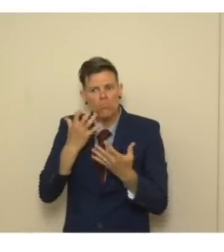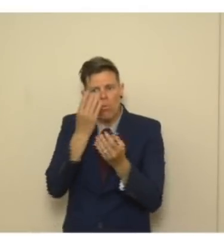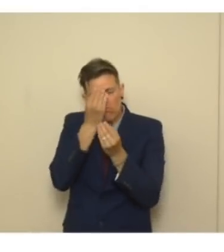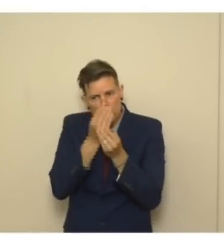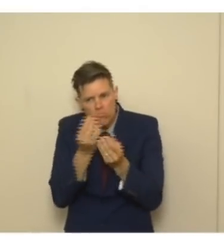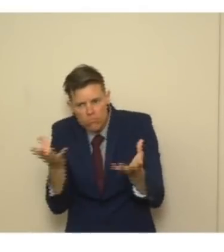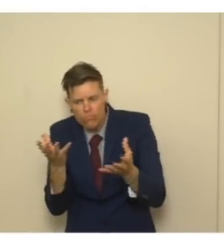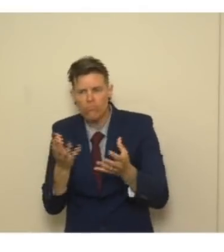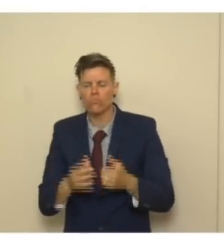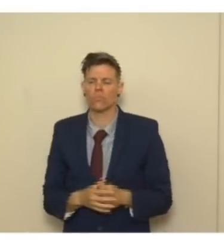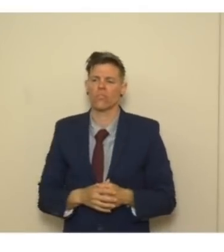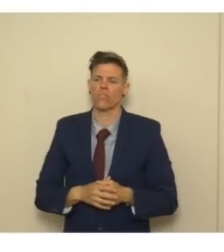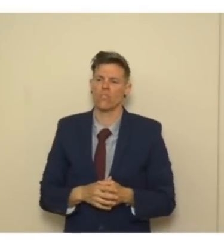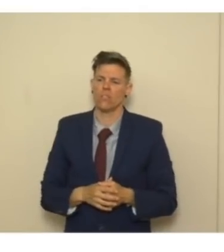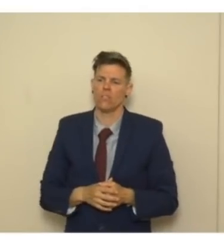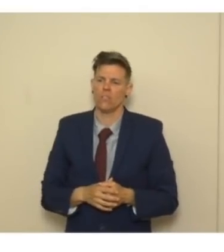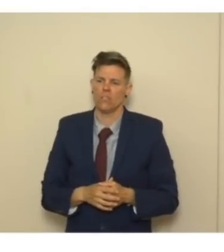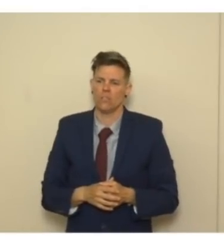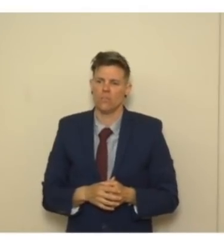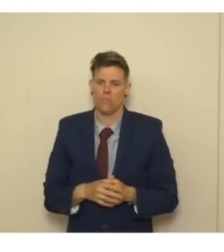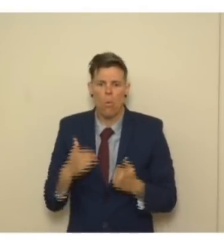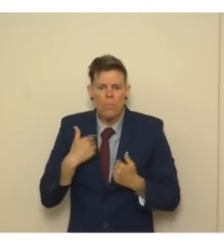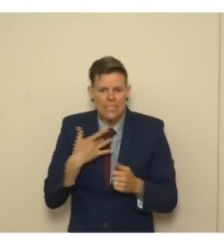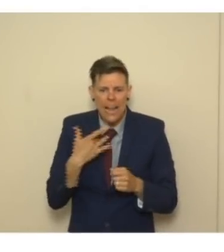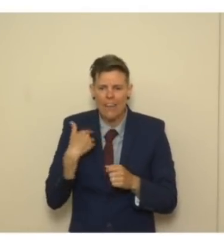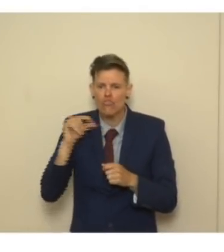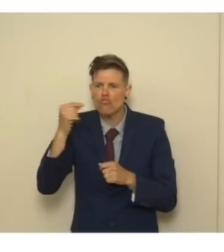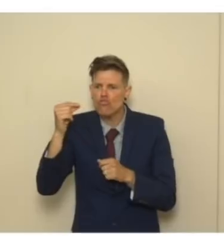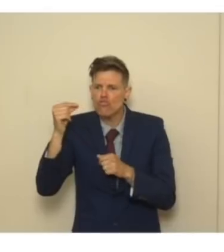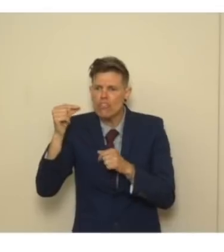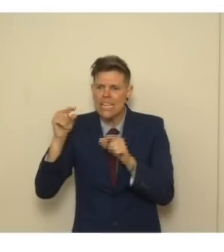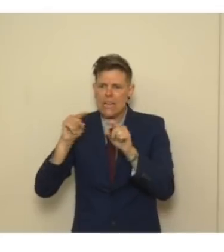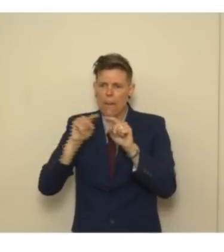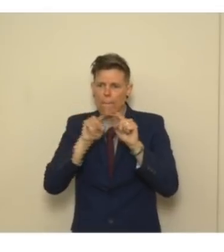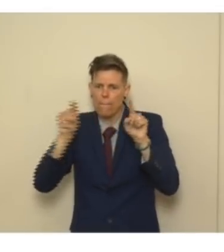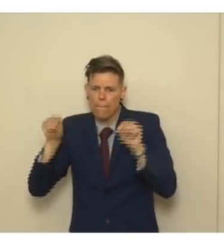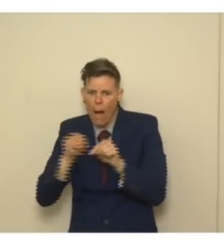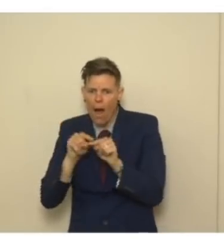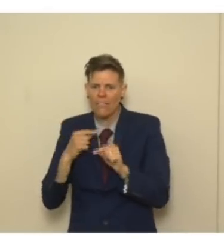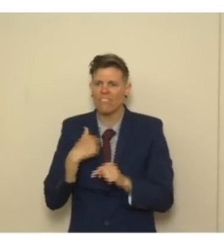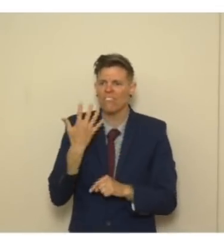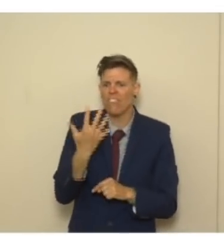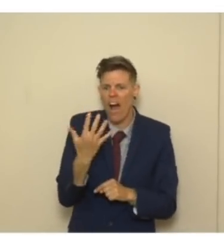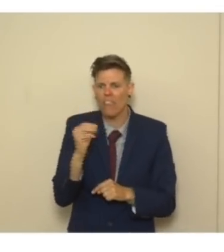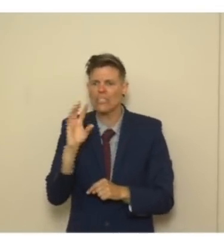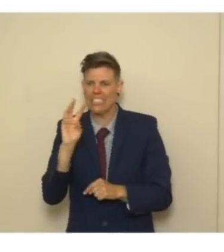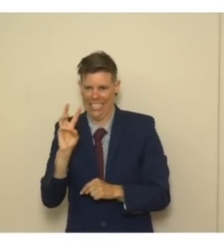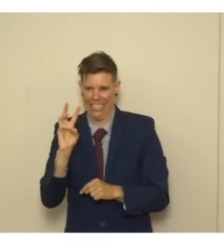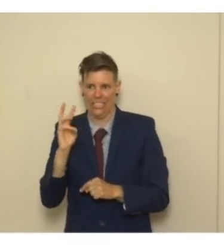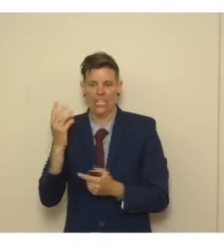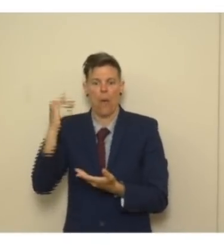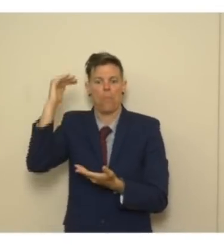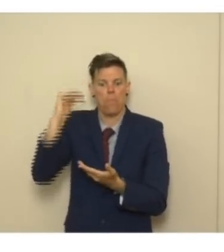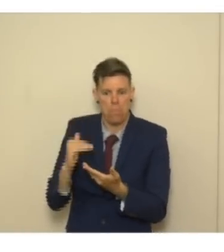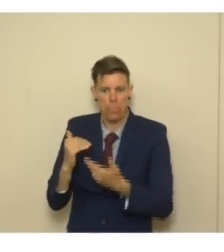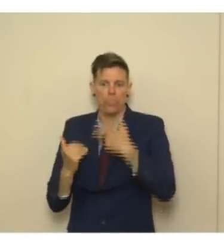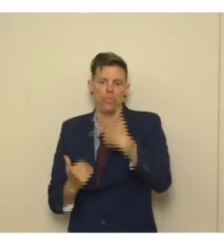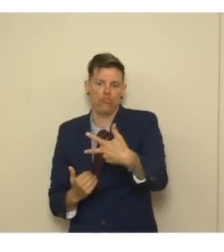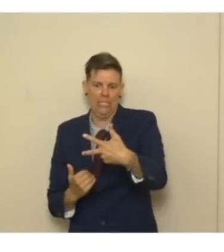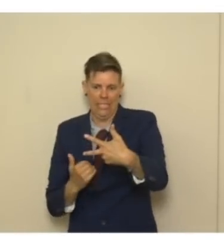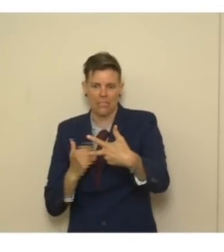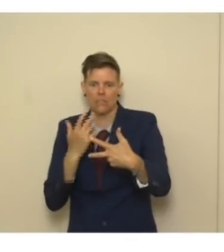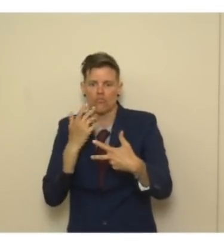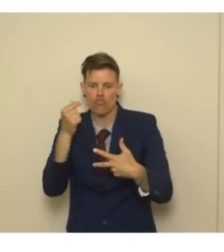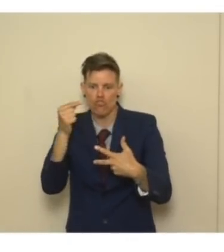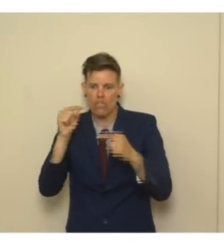green boxes. This week we have 3 metrics that are not meeting target and 3 that are for the first time in a